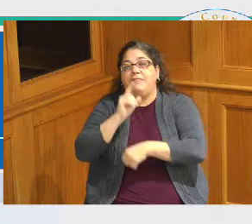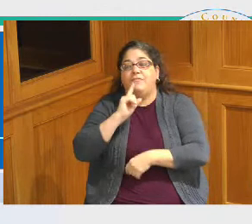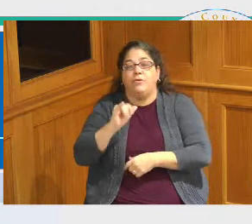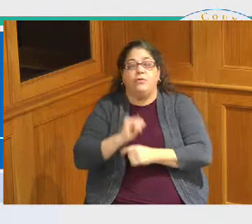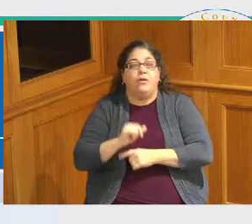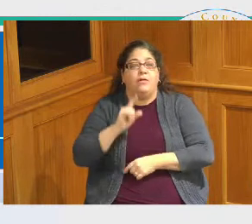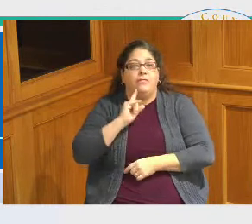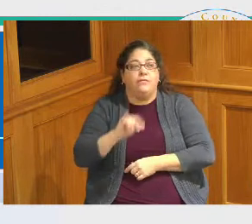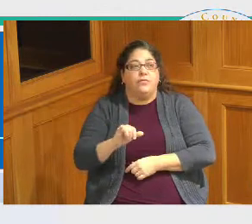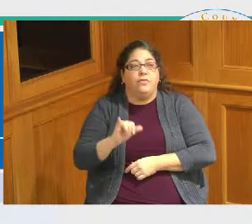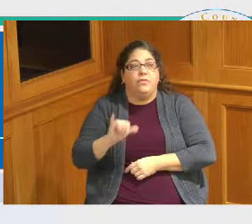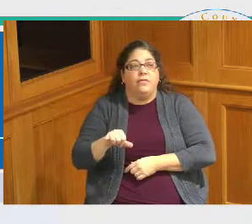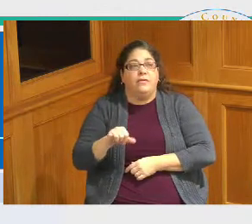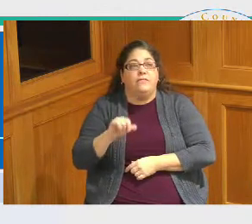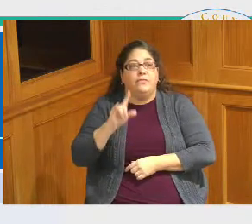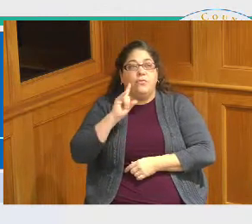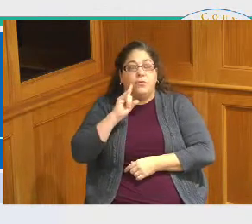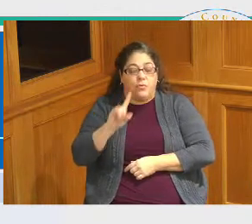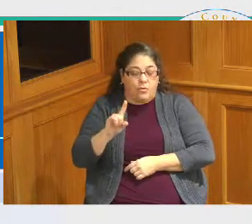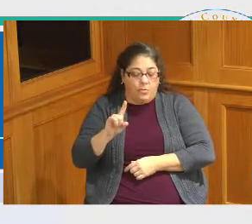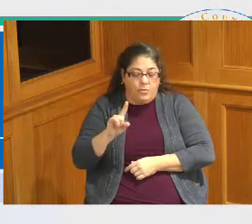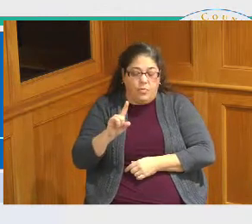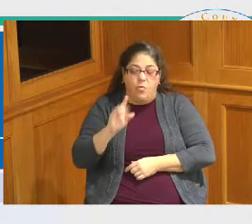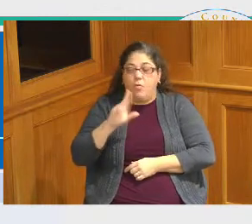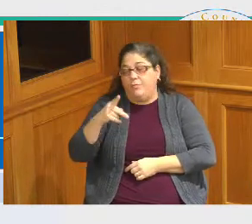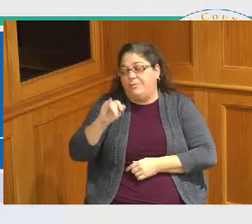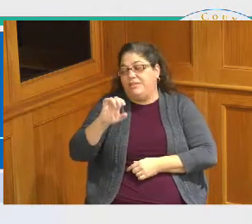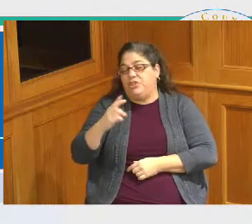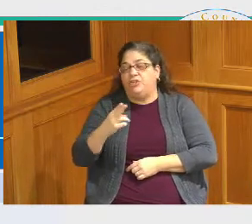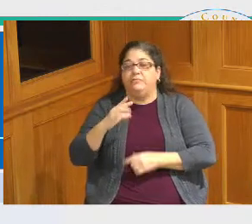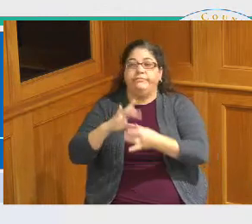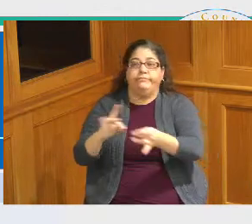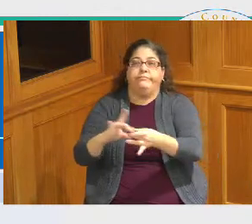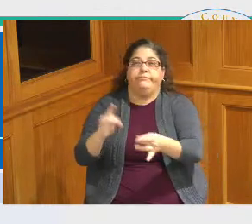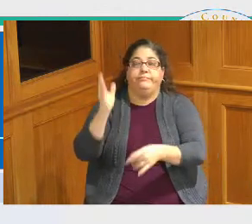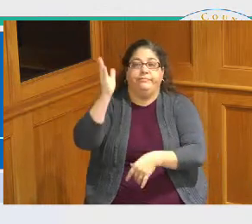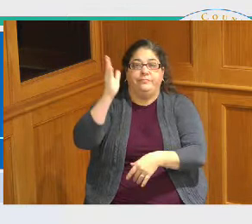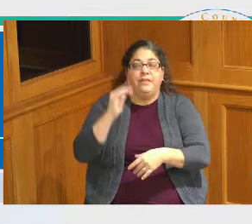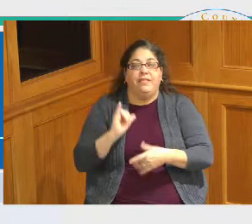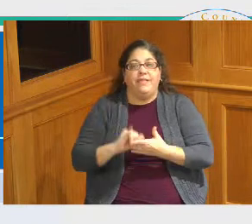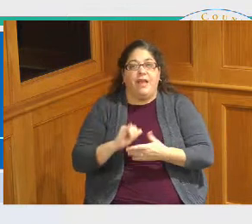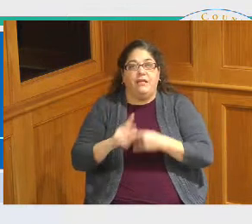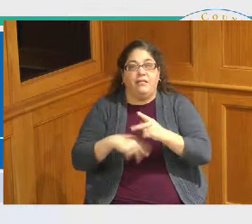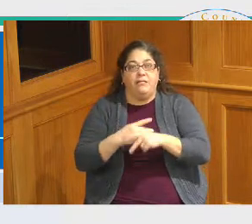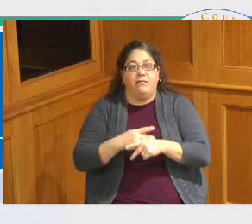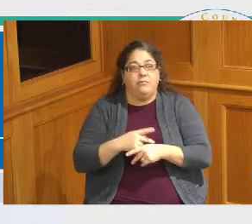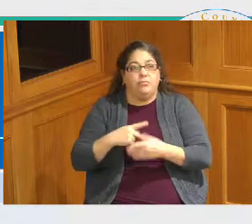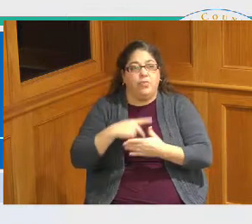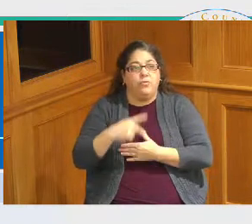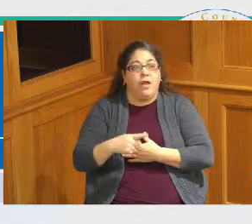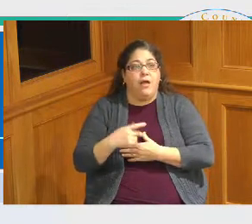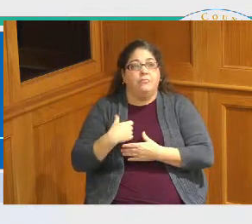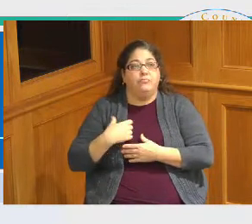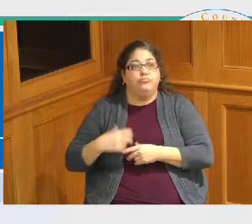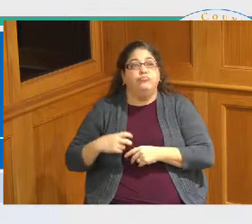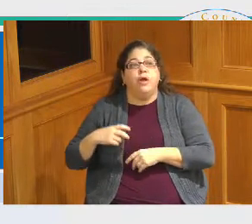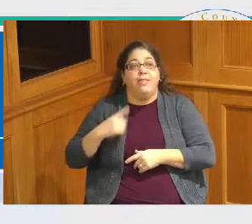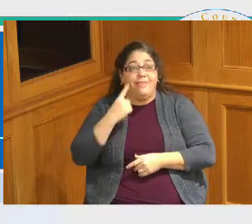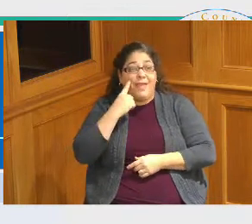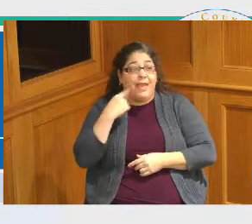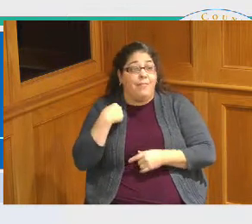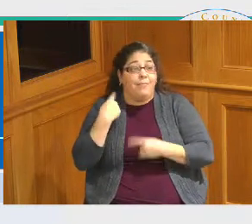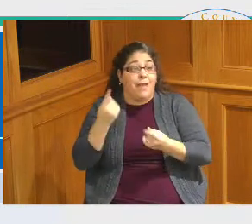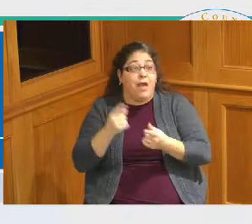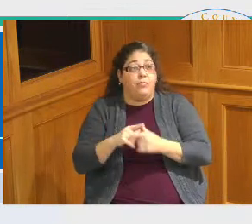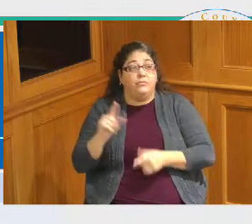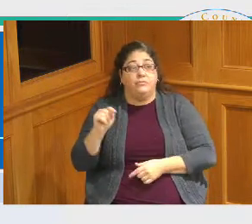impact grant. We're looking at some changes to that based on what we learned, but still allocating a large sum of money to 1 to 2 communities to help